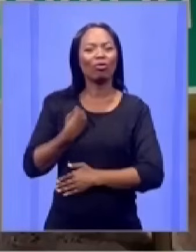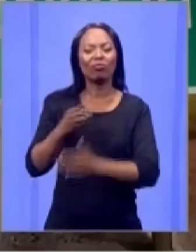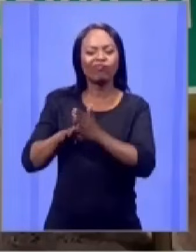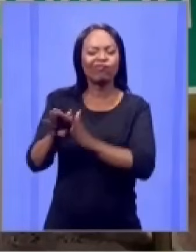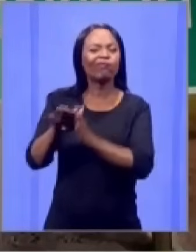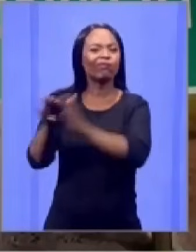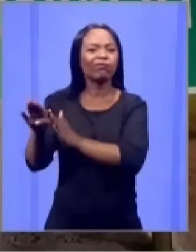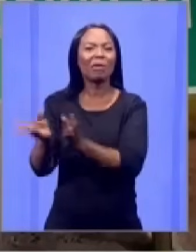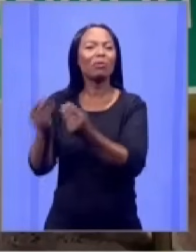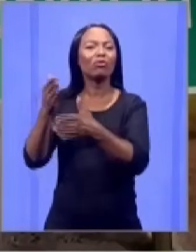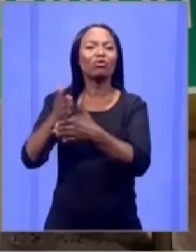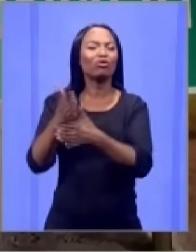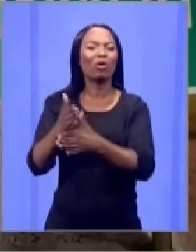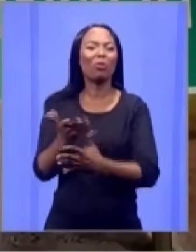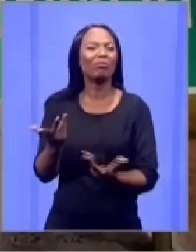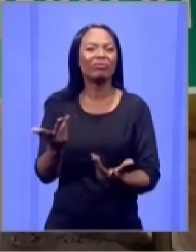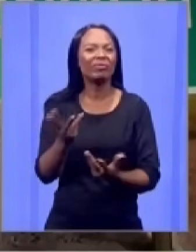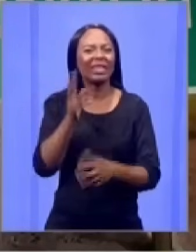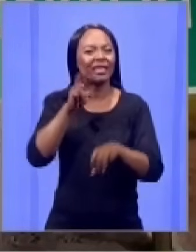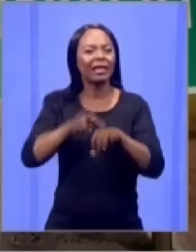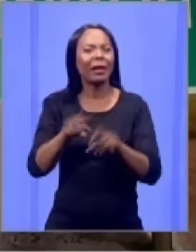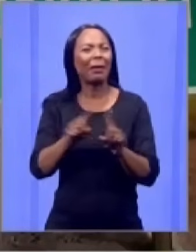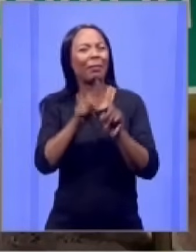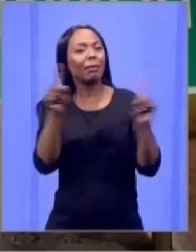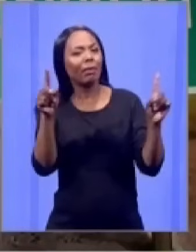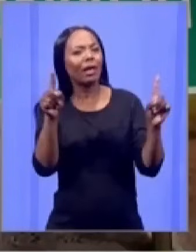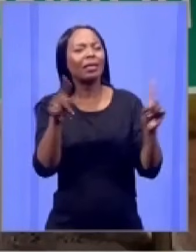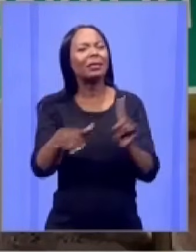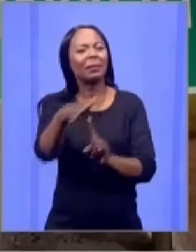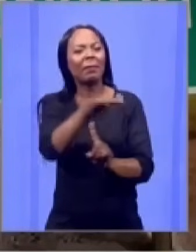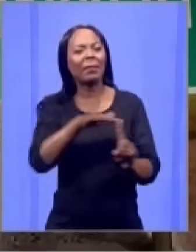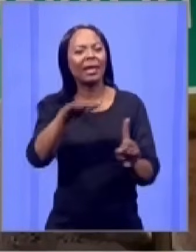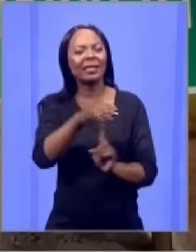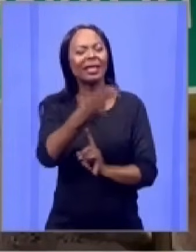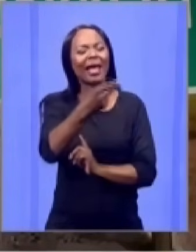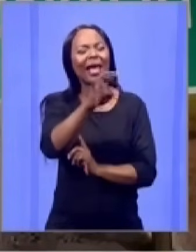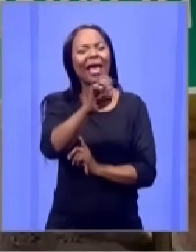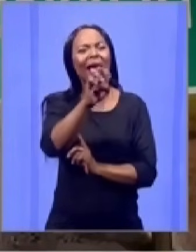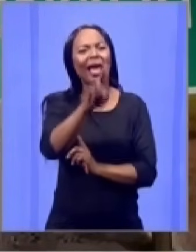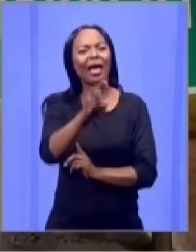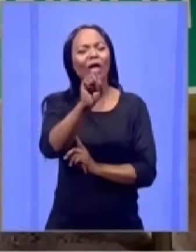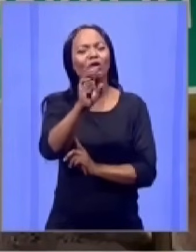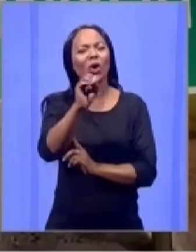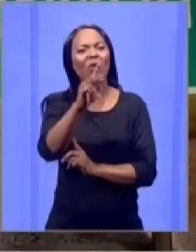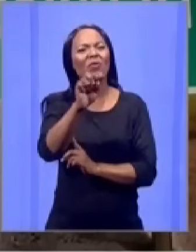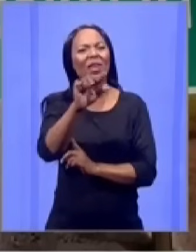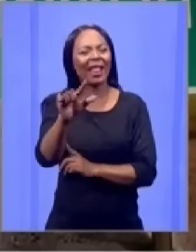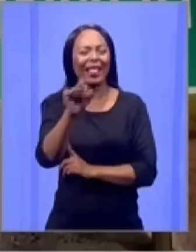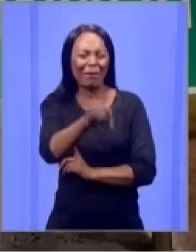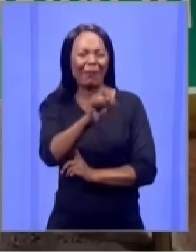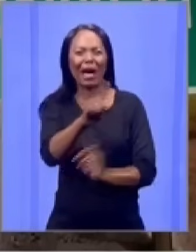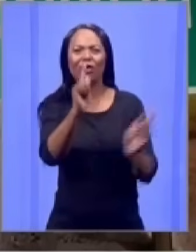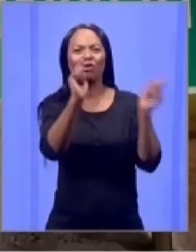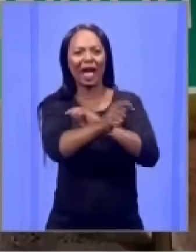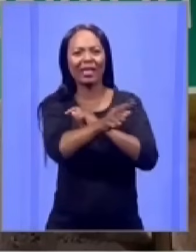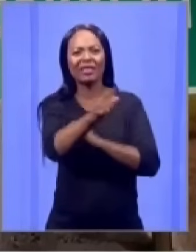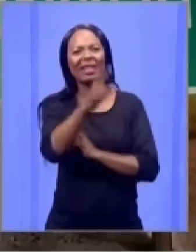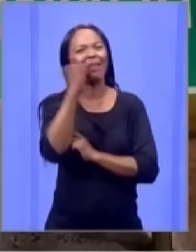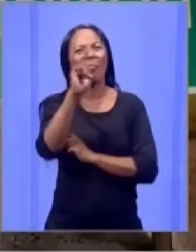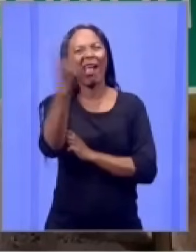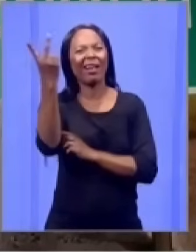ho thola mesebetsi. Empa hona le sebaka se ho thweng Hertzogville ka nnete se ka tjhentjhwa sa bitswa ka lebitso